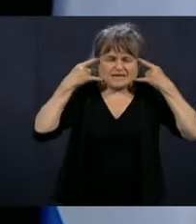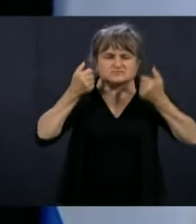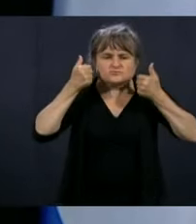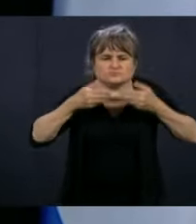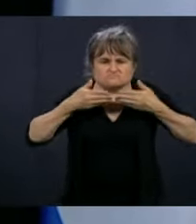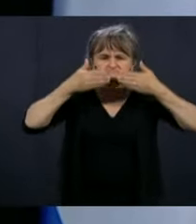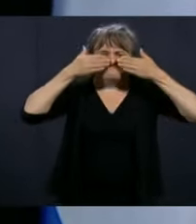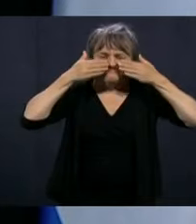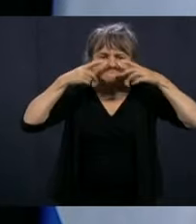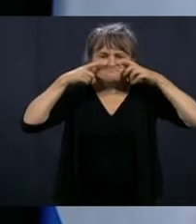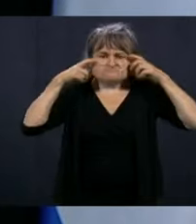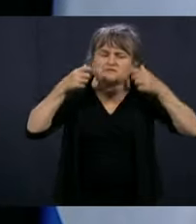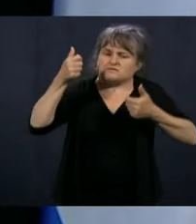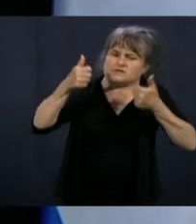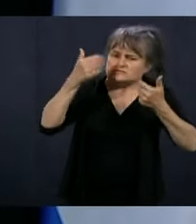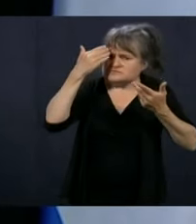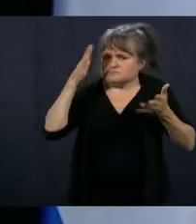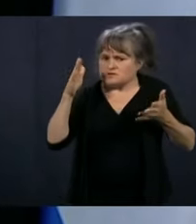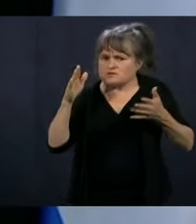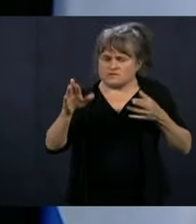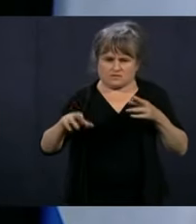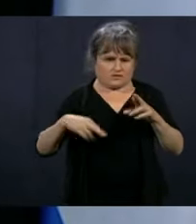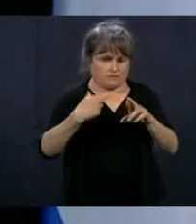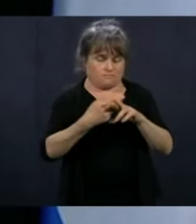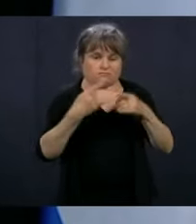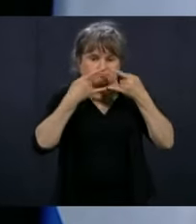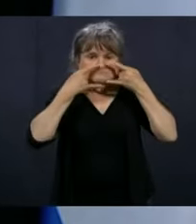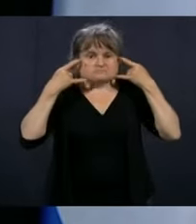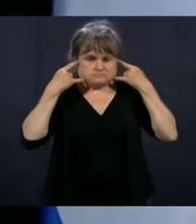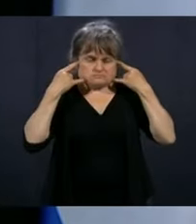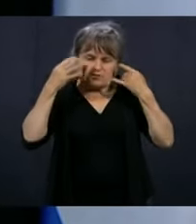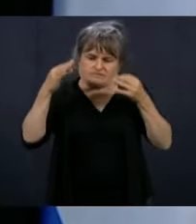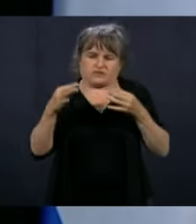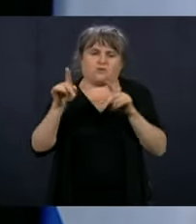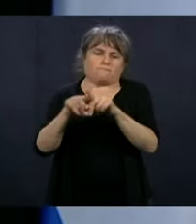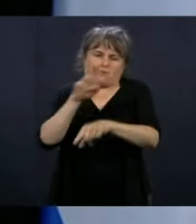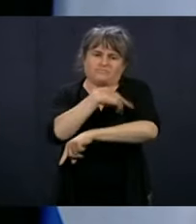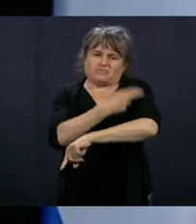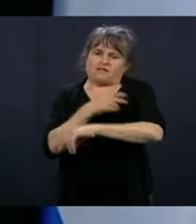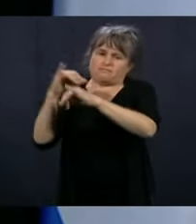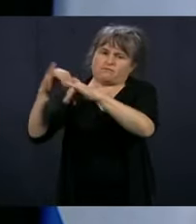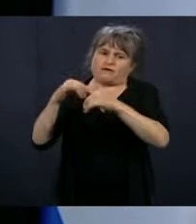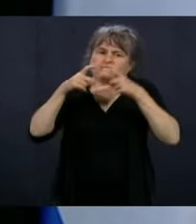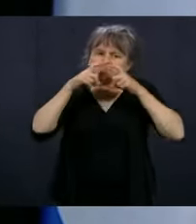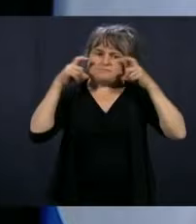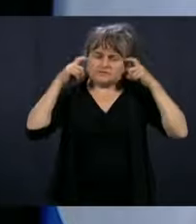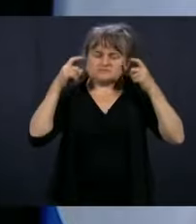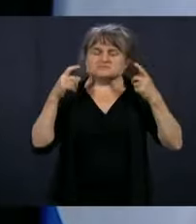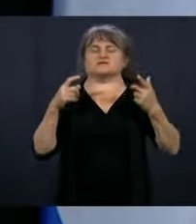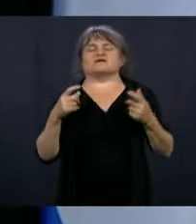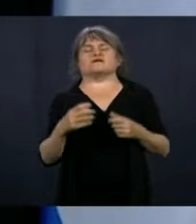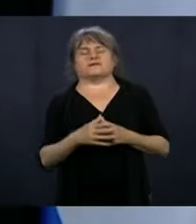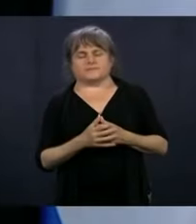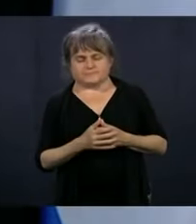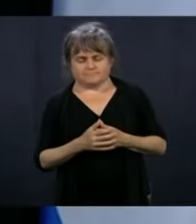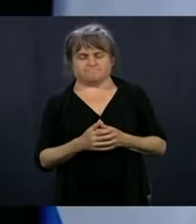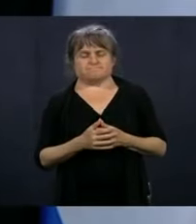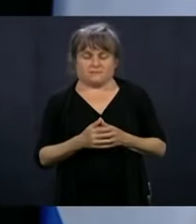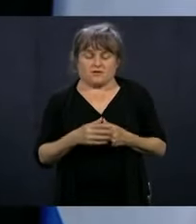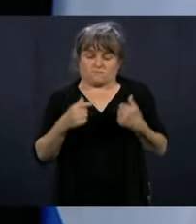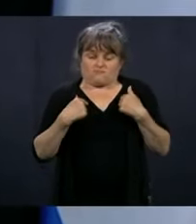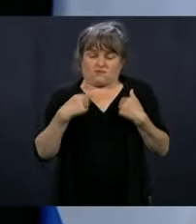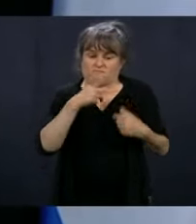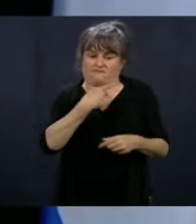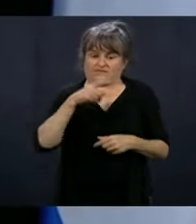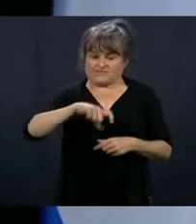know what kind of masks it is that you're talking about. Surgical mask? Okay. Well, let's say that for us right now, our intention, that's